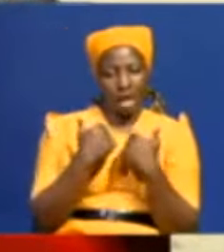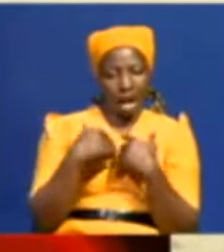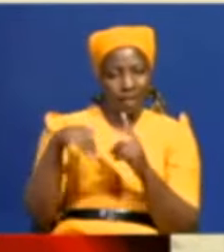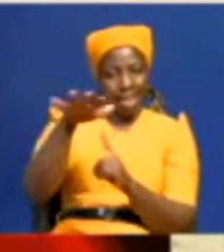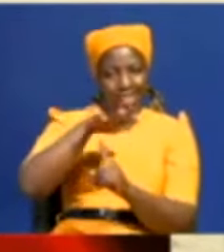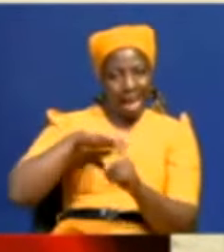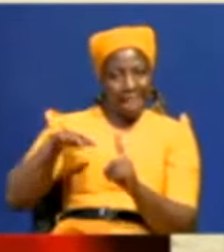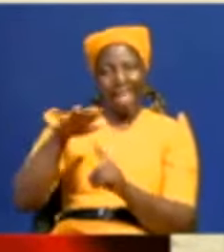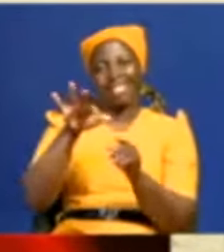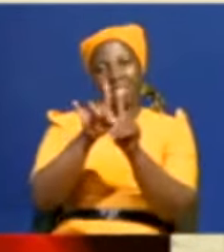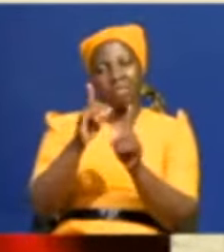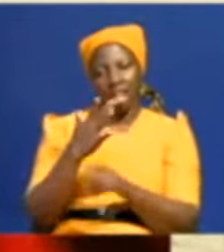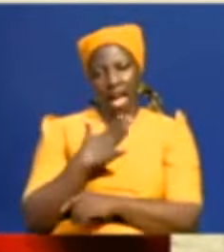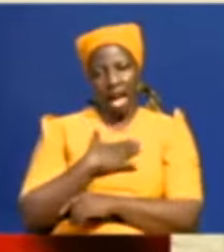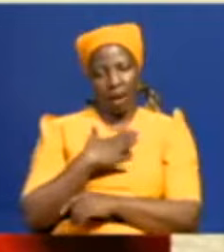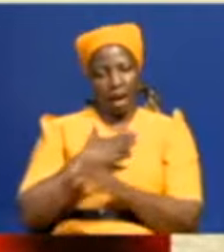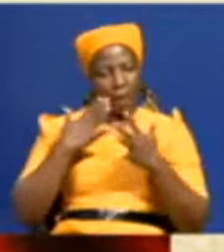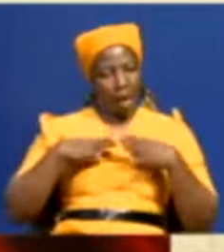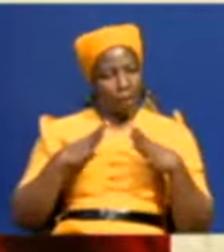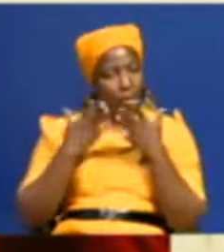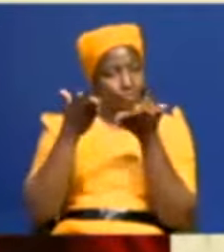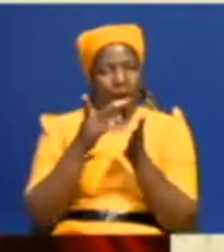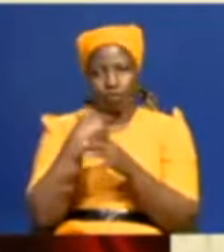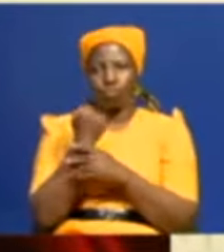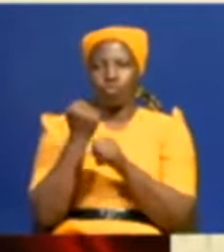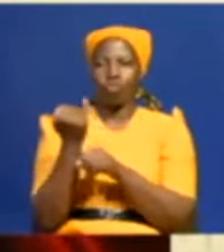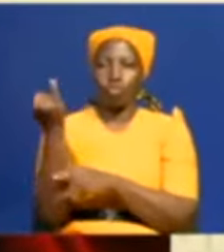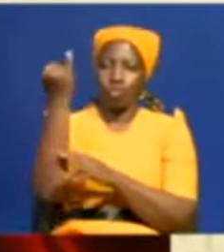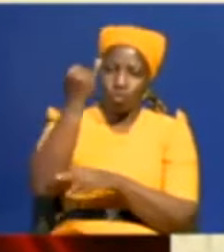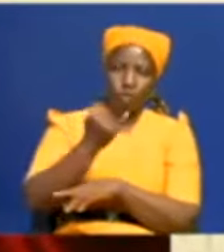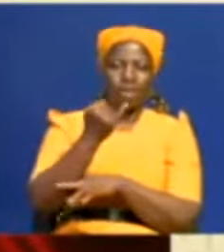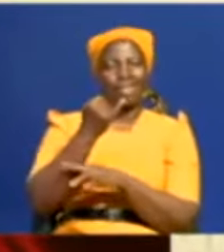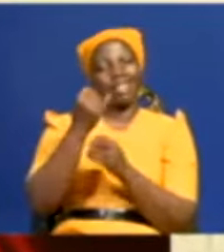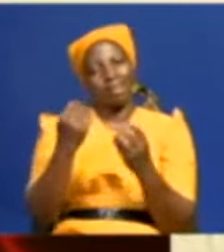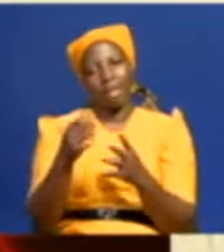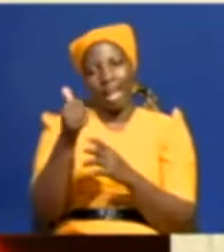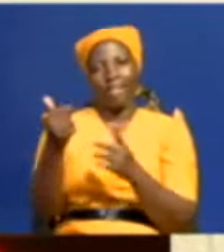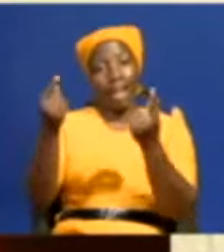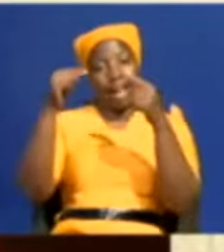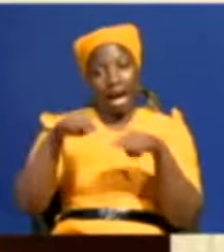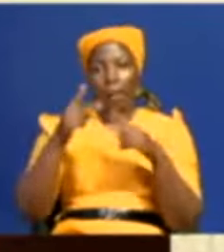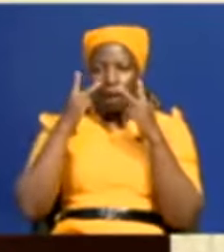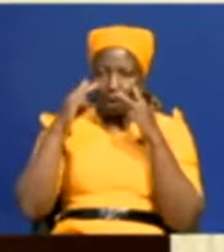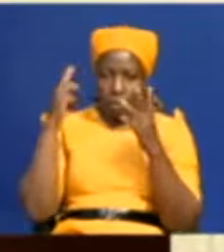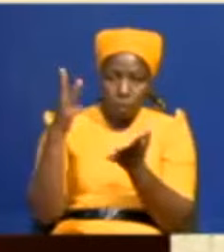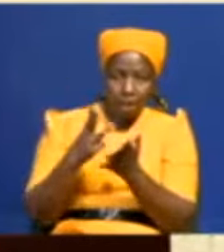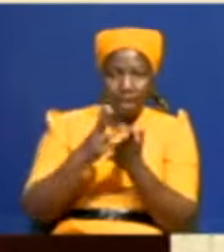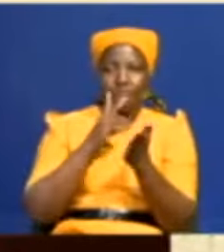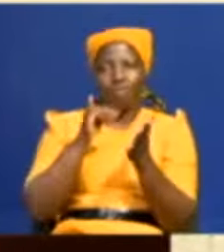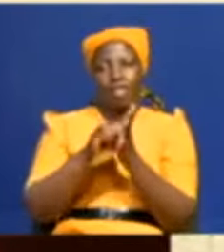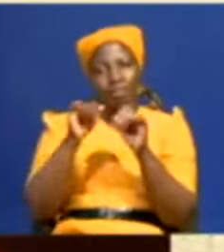have our people who do drawings, some weave, and many others. Come and witness so that we celebrate together as a